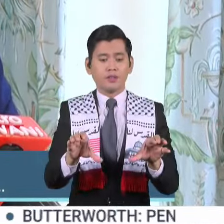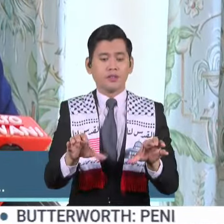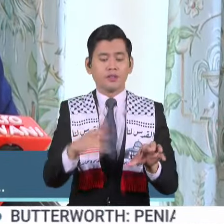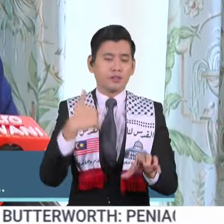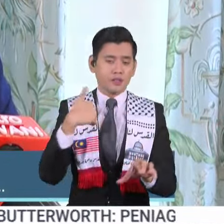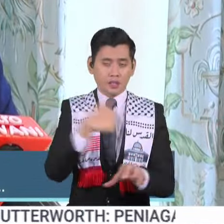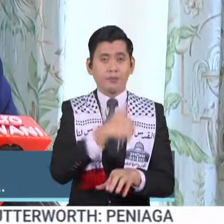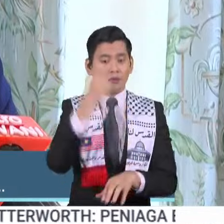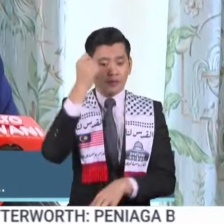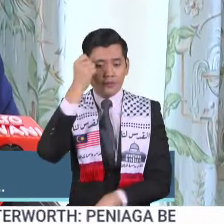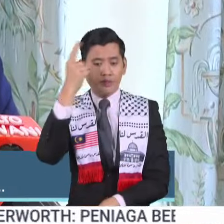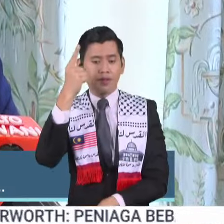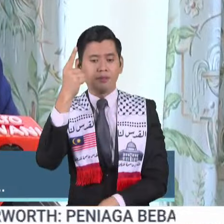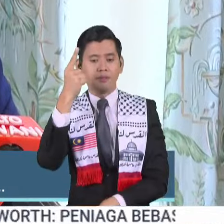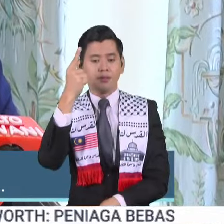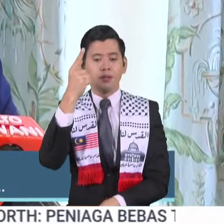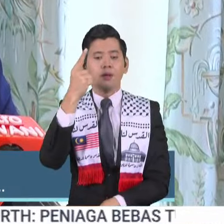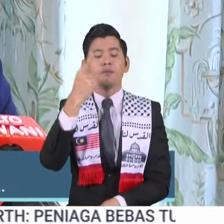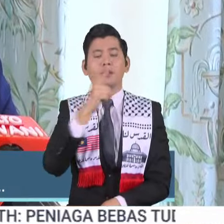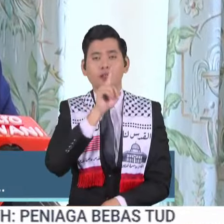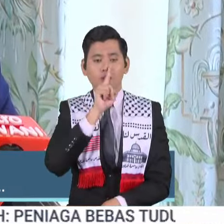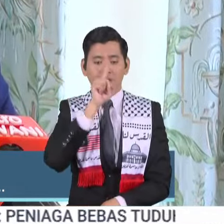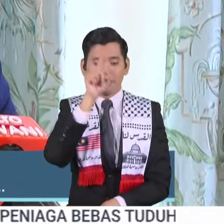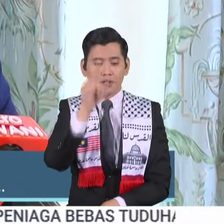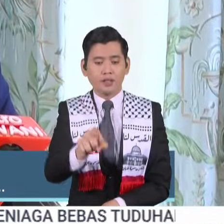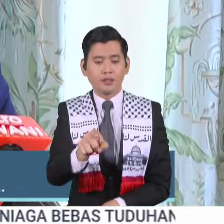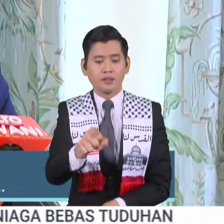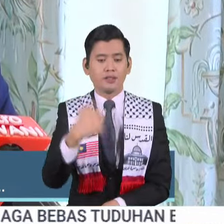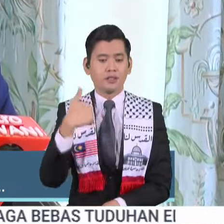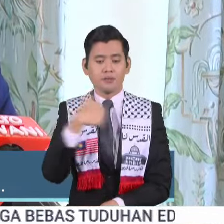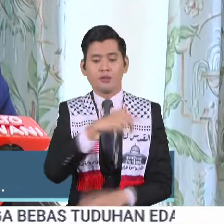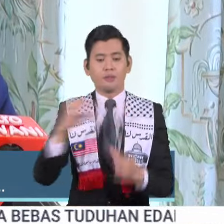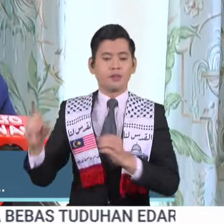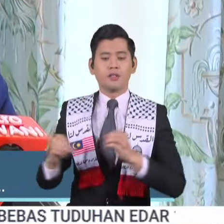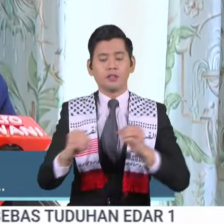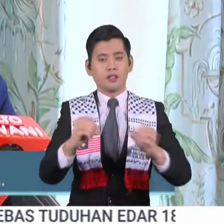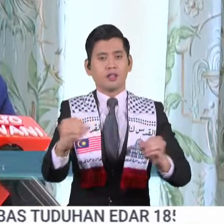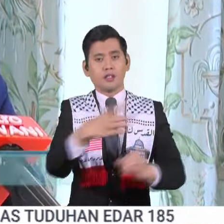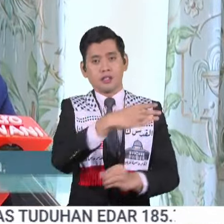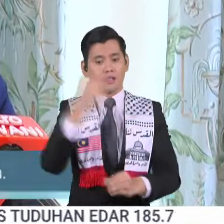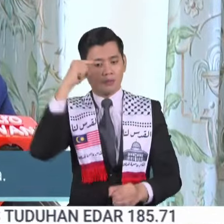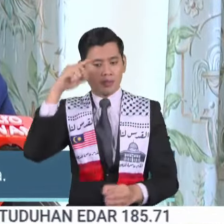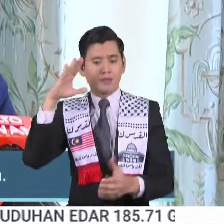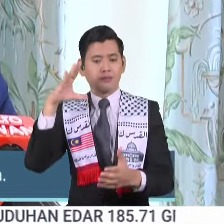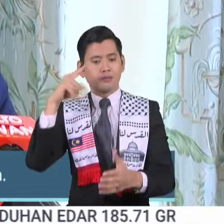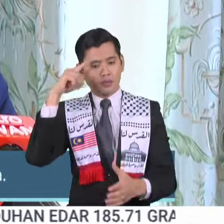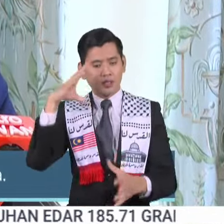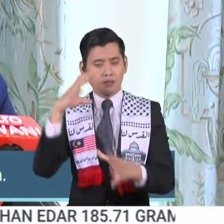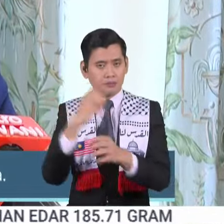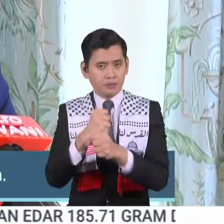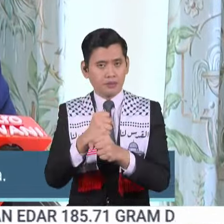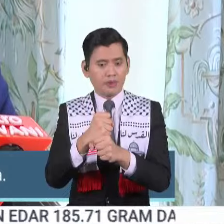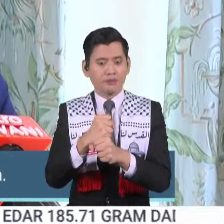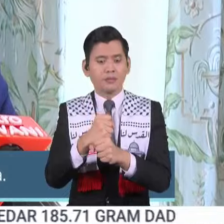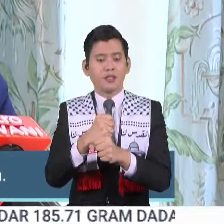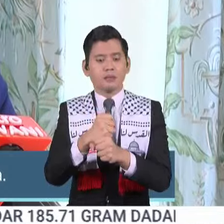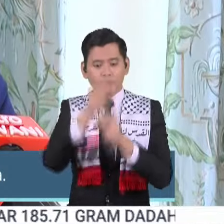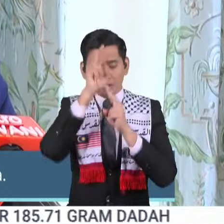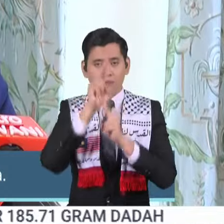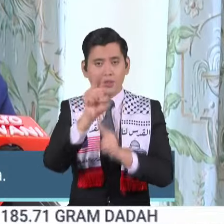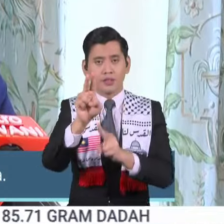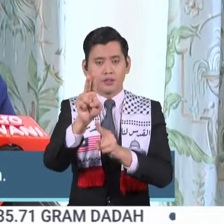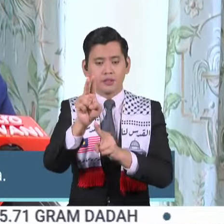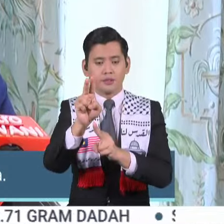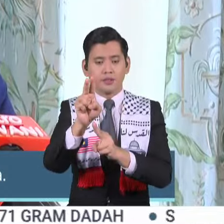we also understand that that's the reality that we're operating in. I think that we also respect the protests have been peaceful. We are very grateful for